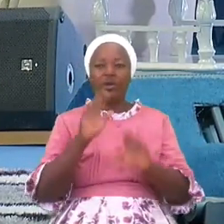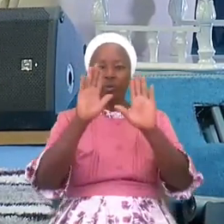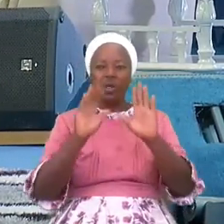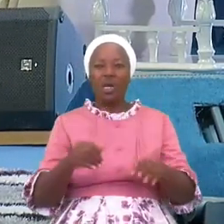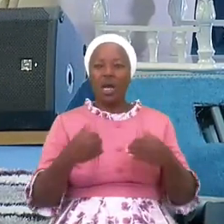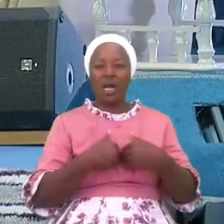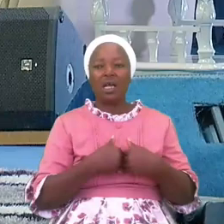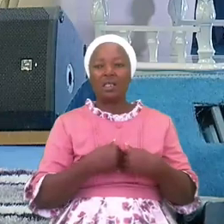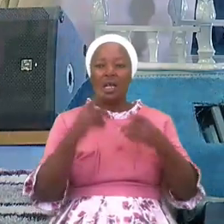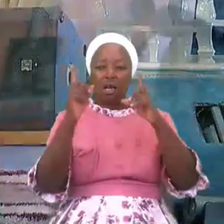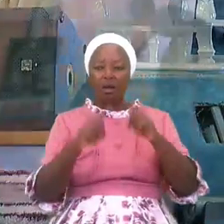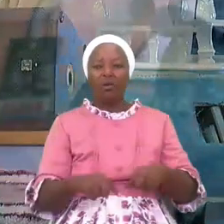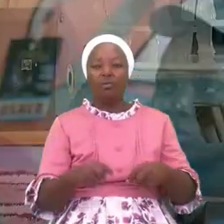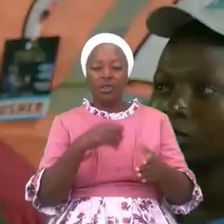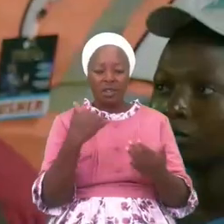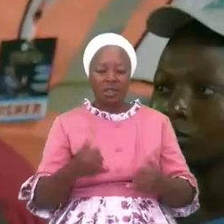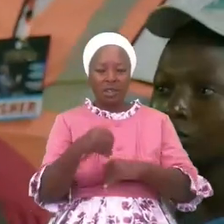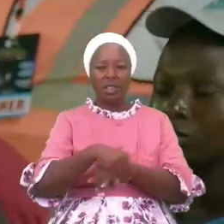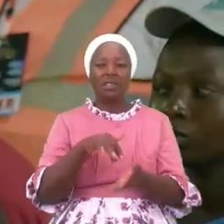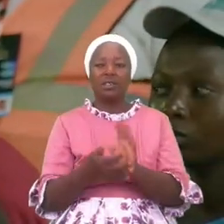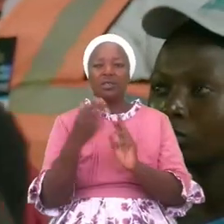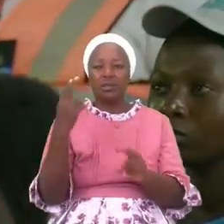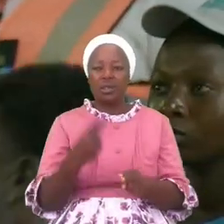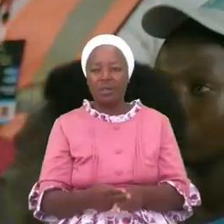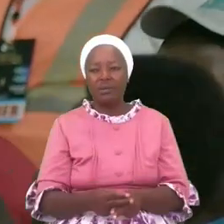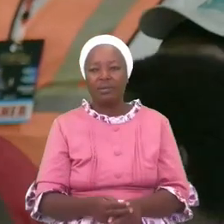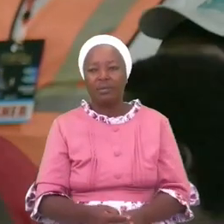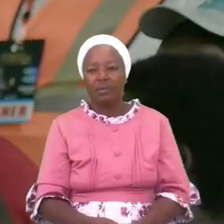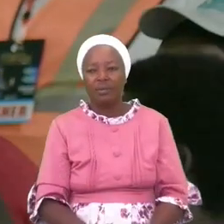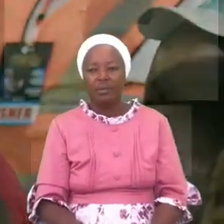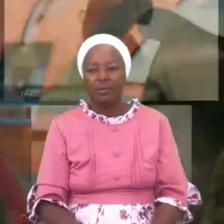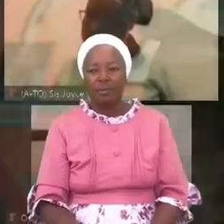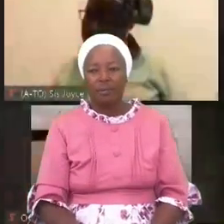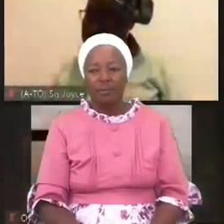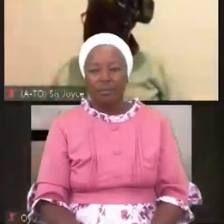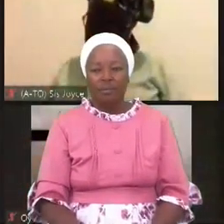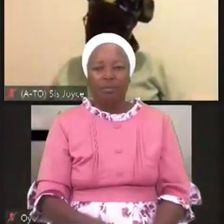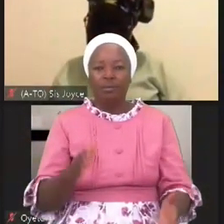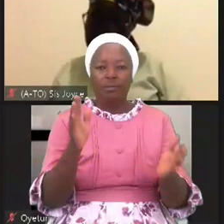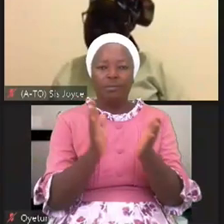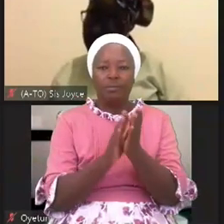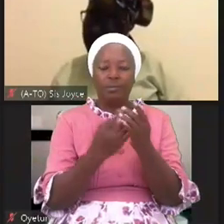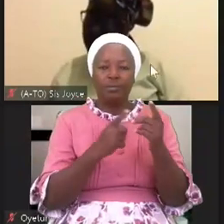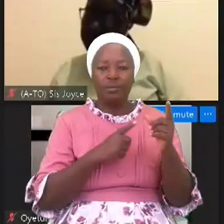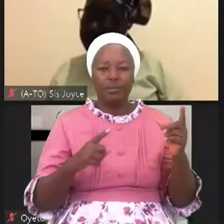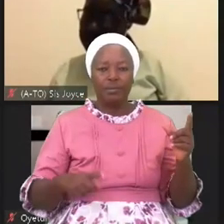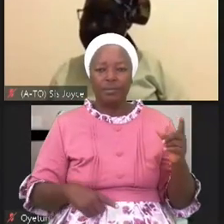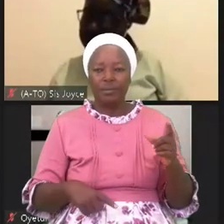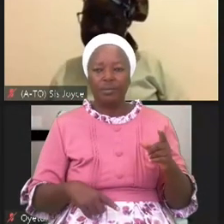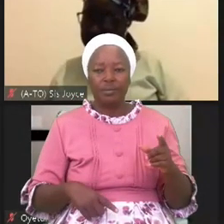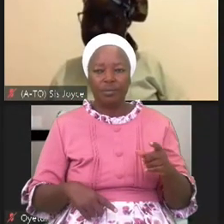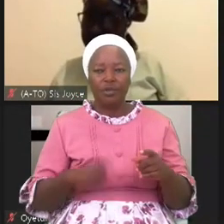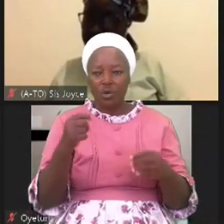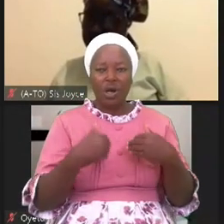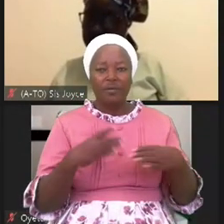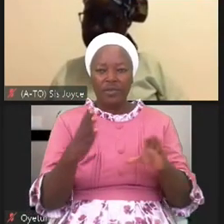name. Praise the Lord. You've taken the best decision in life, a